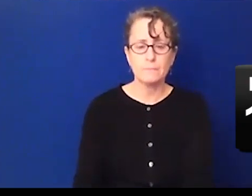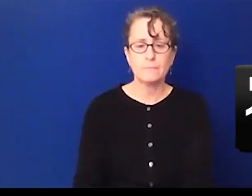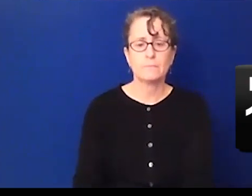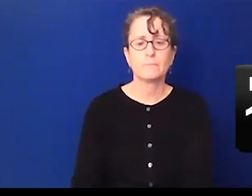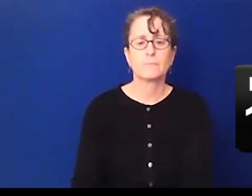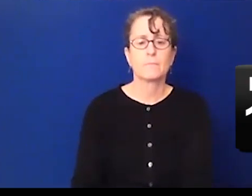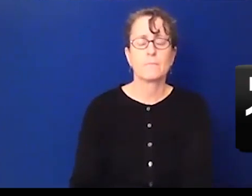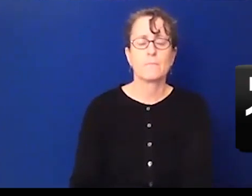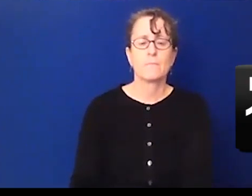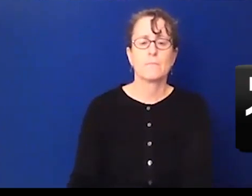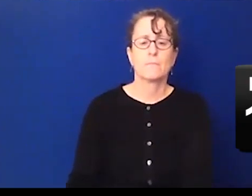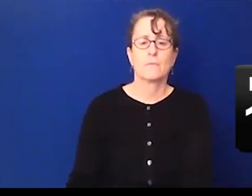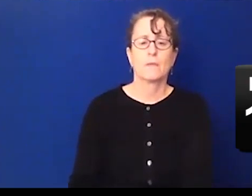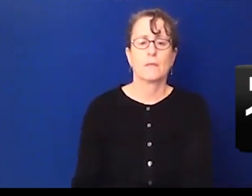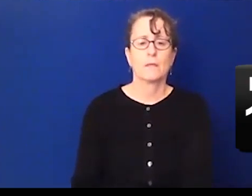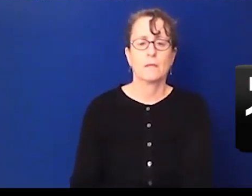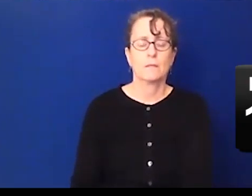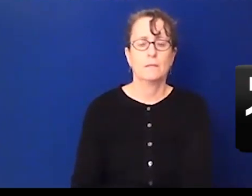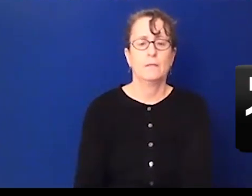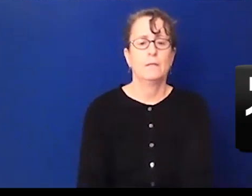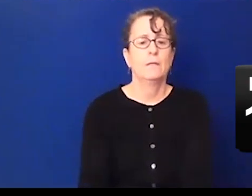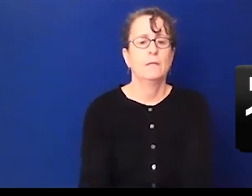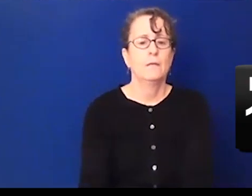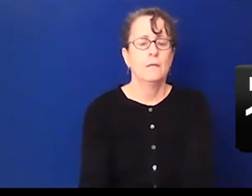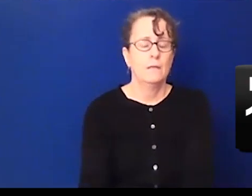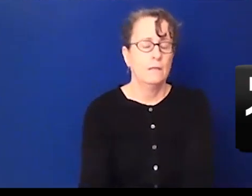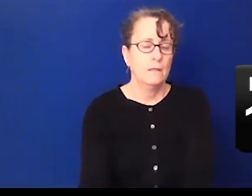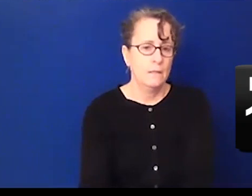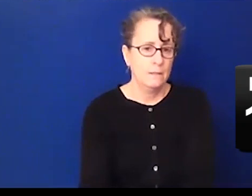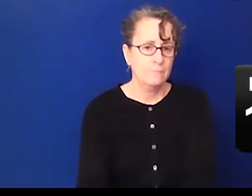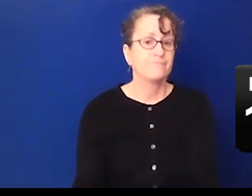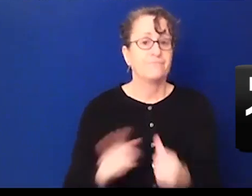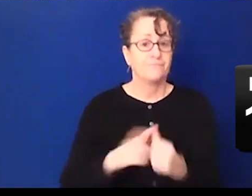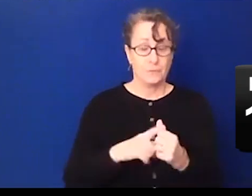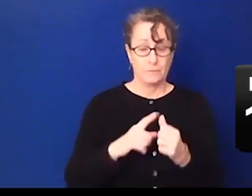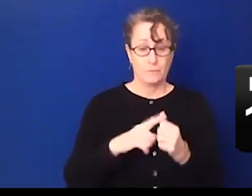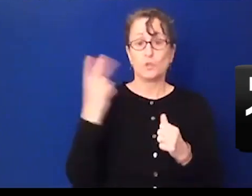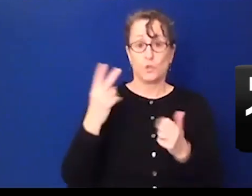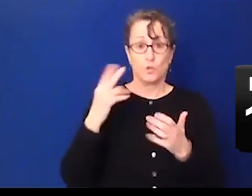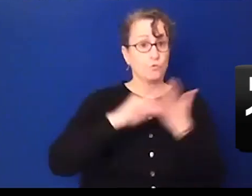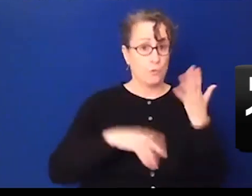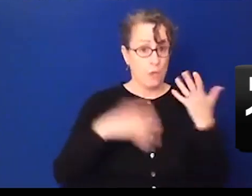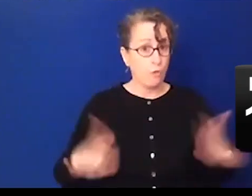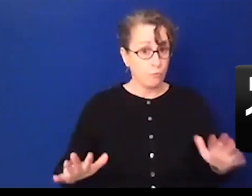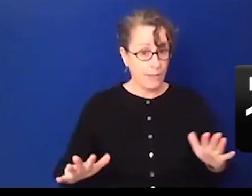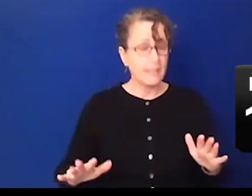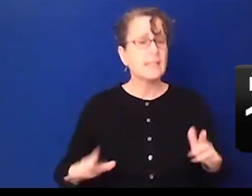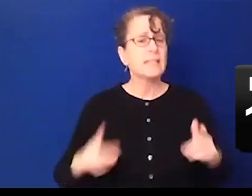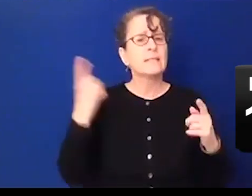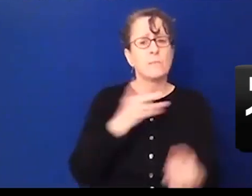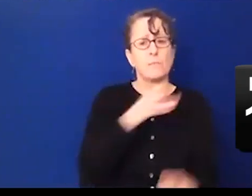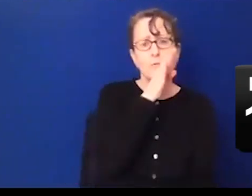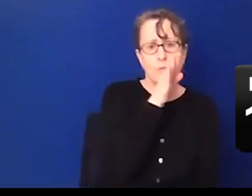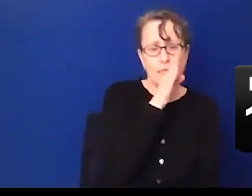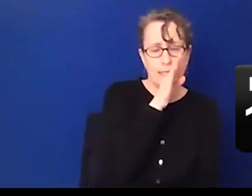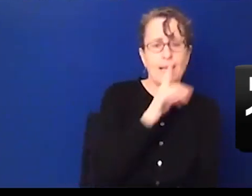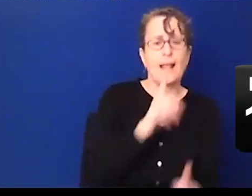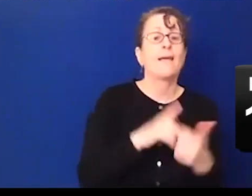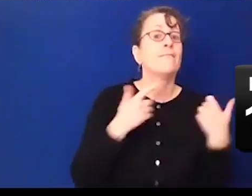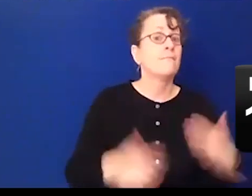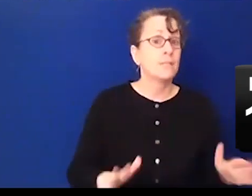Okay. Actually, why don't you proceed with the two that are written, and then I will offer two more after